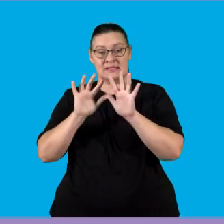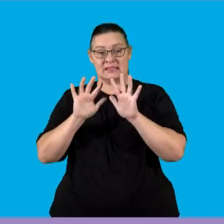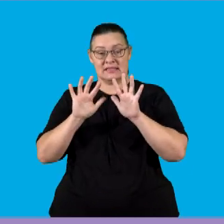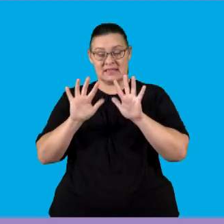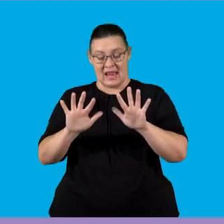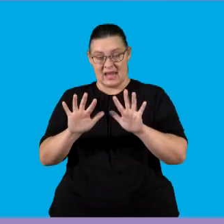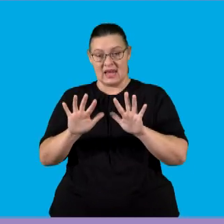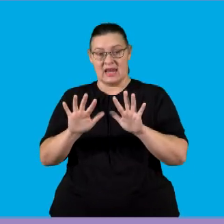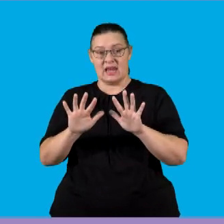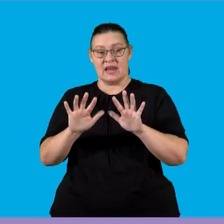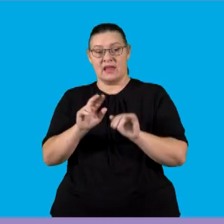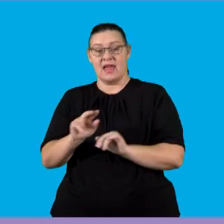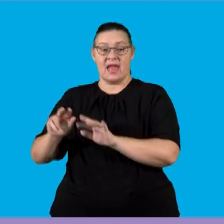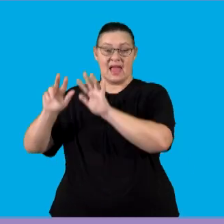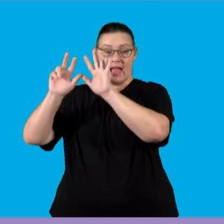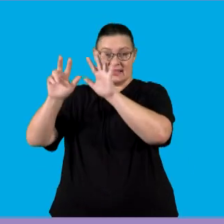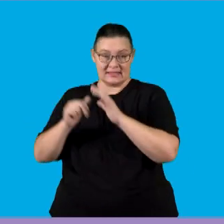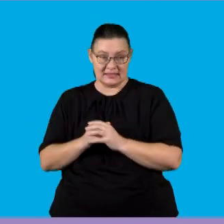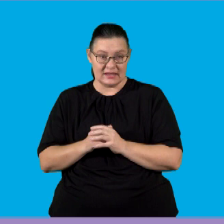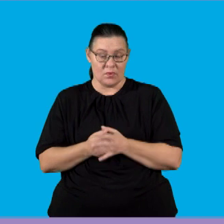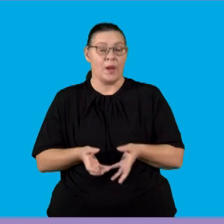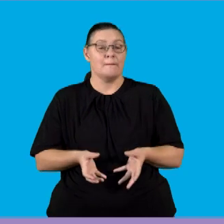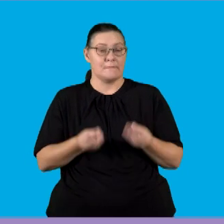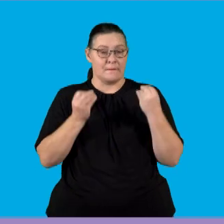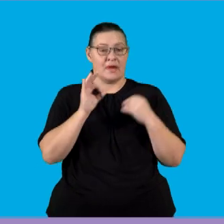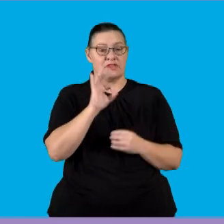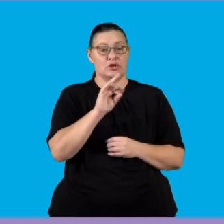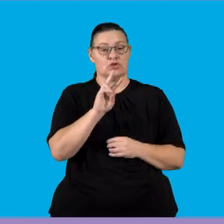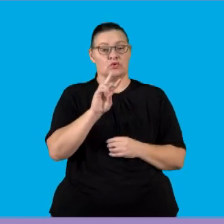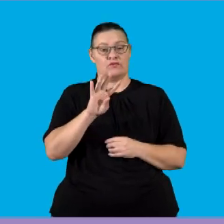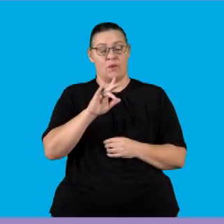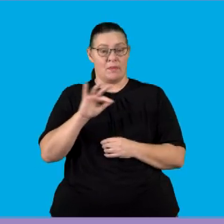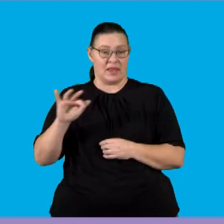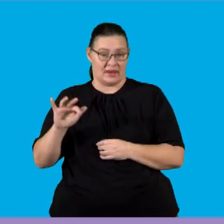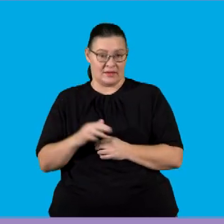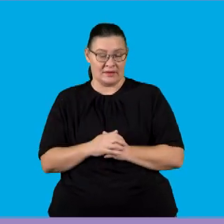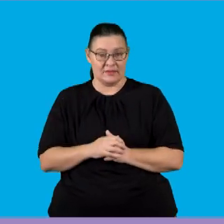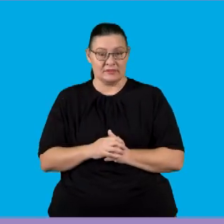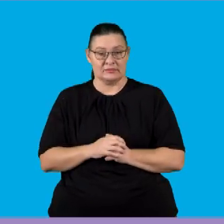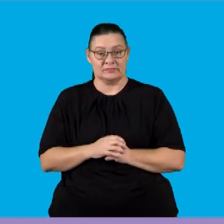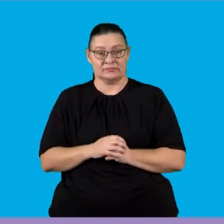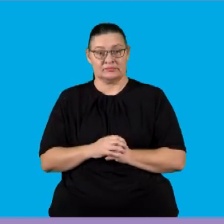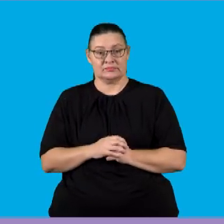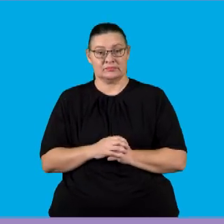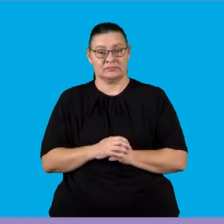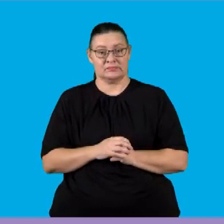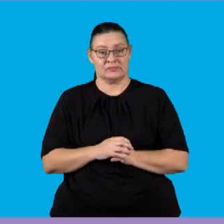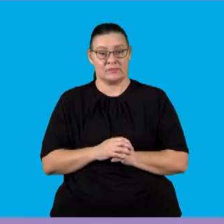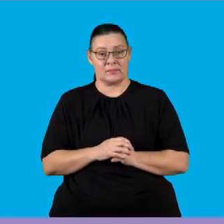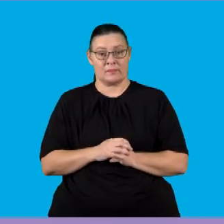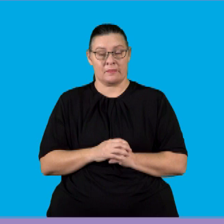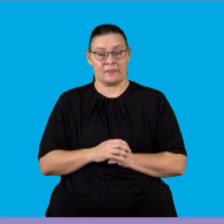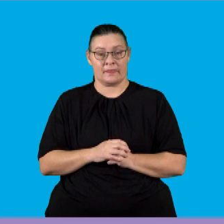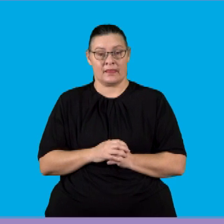324 million. So that means that the answer here is going to be 3,24 multiplied by 10